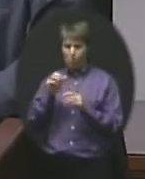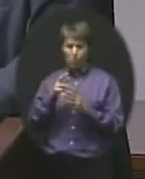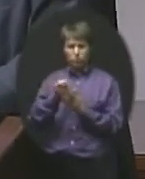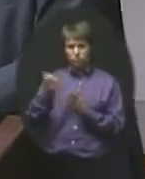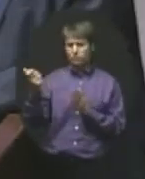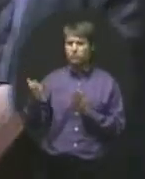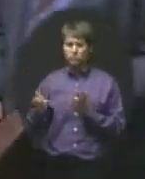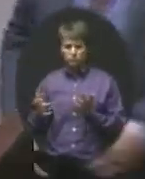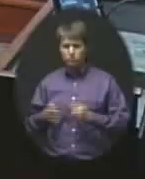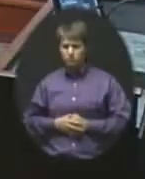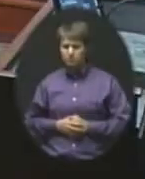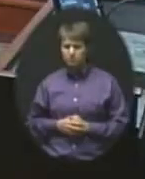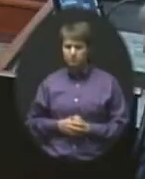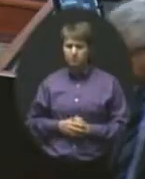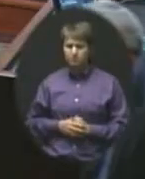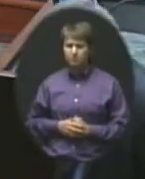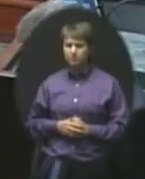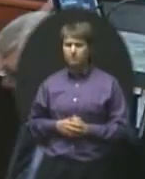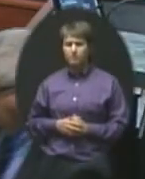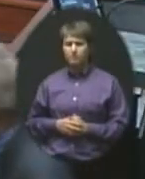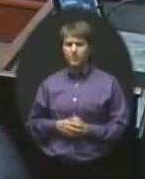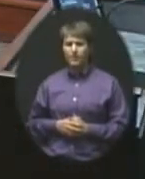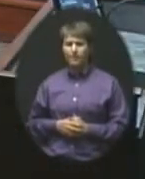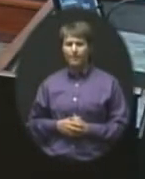them. Thank you.